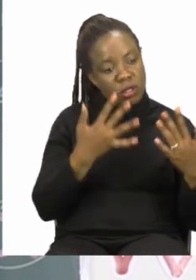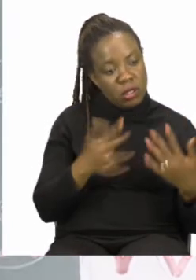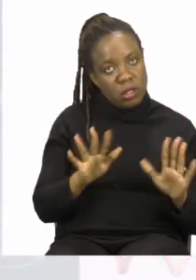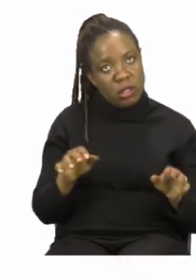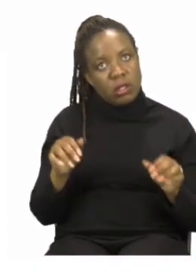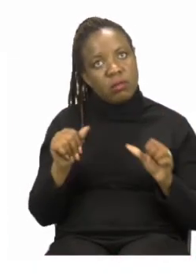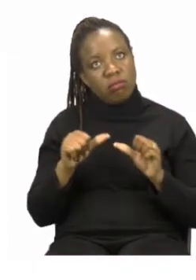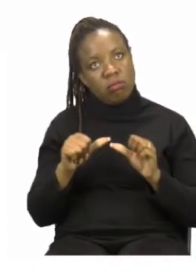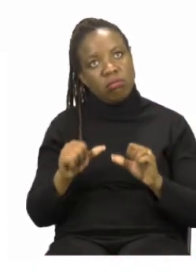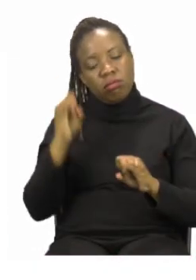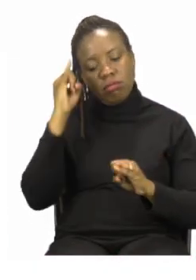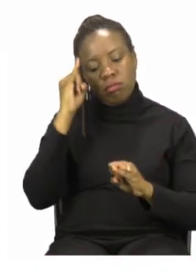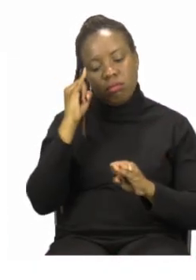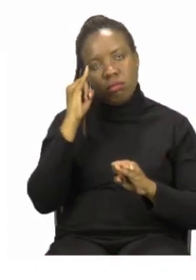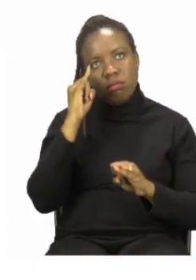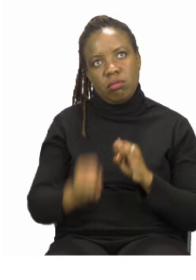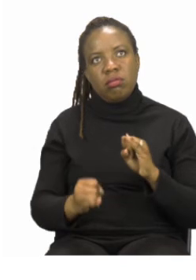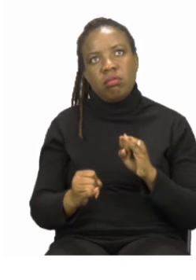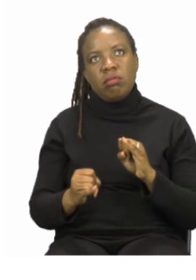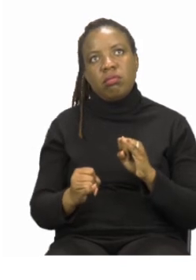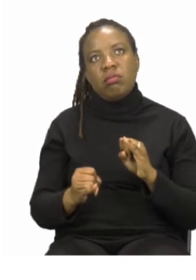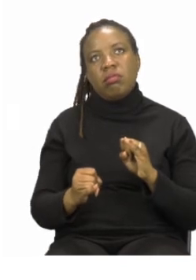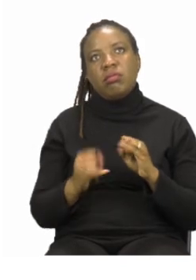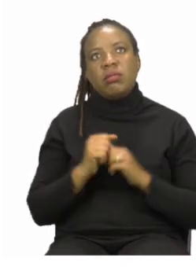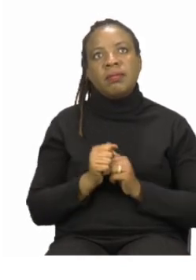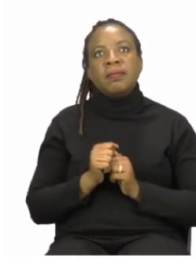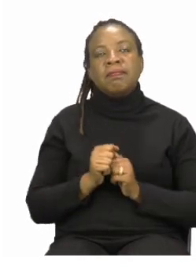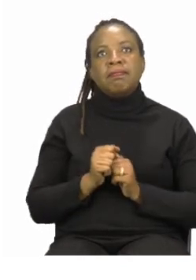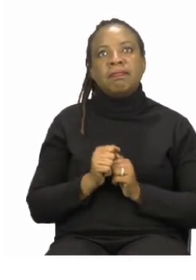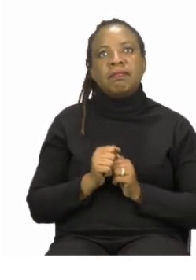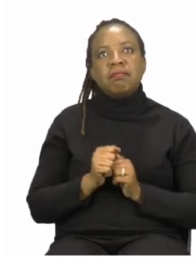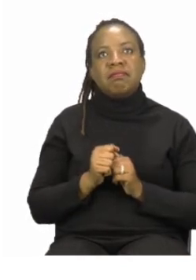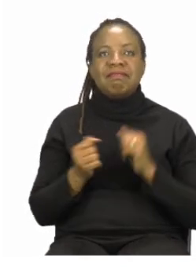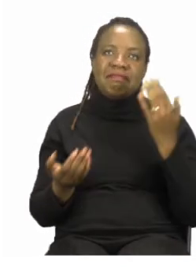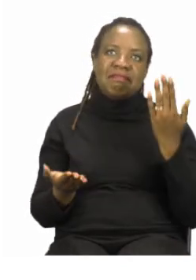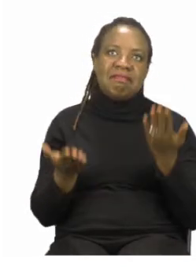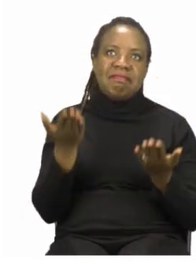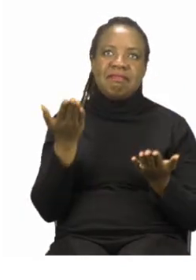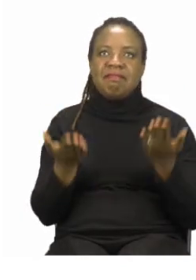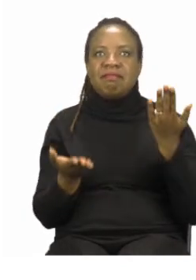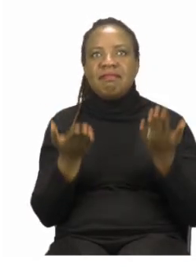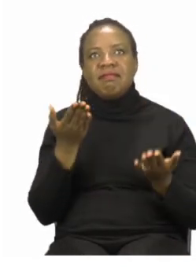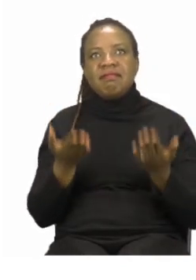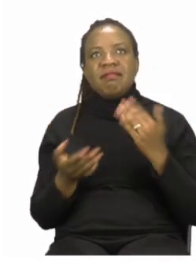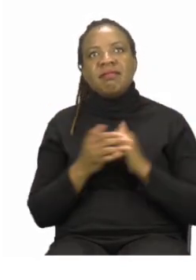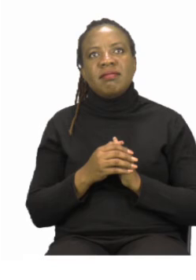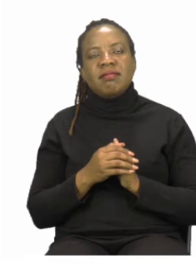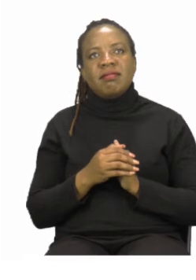to the last part of this exercise. This time we're comparing and we're going to use the